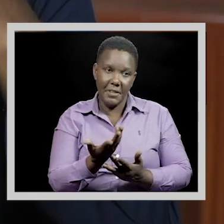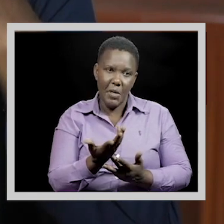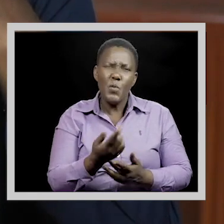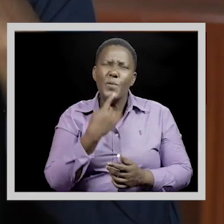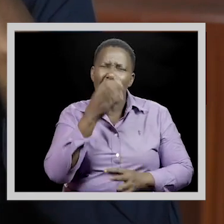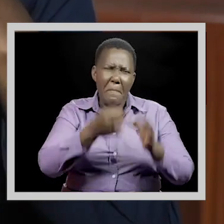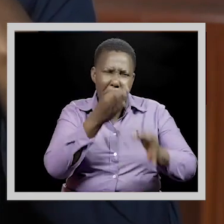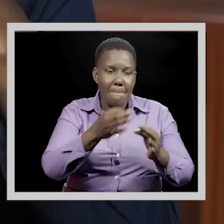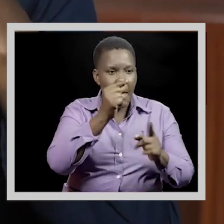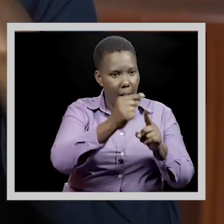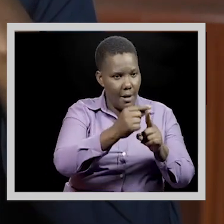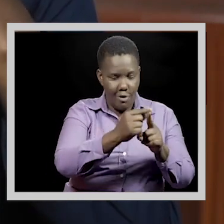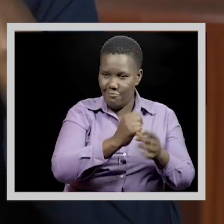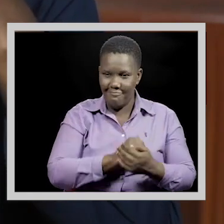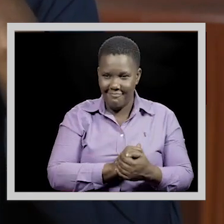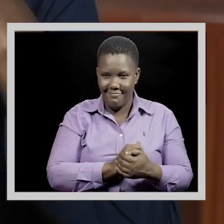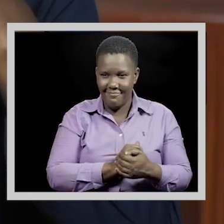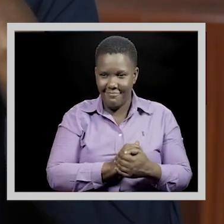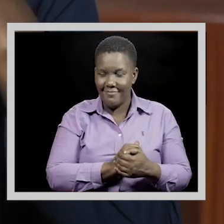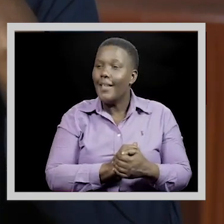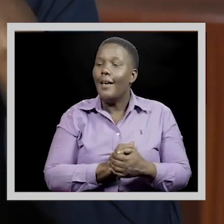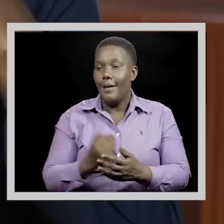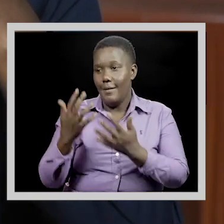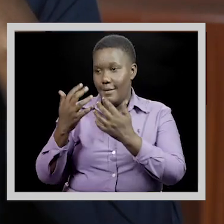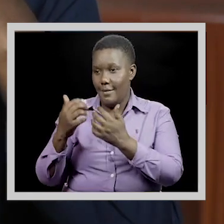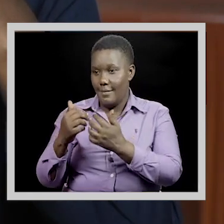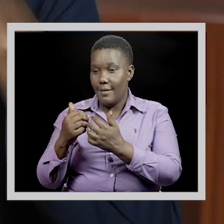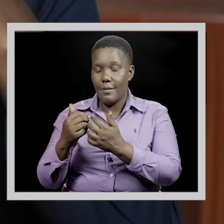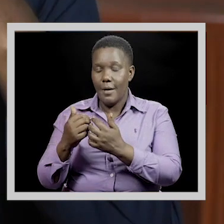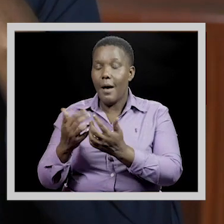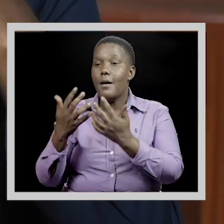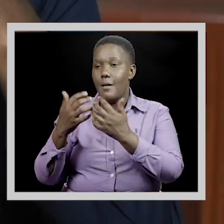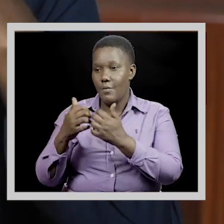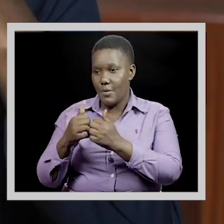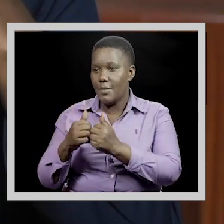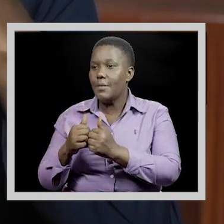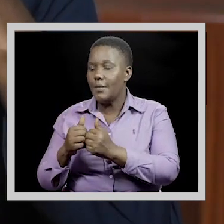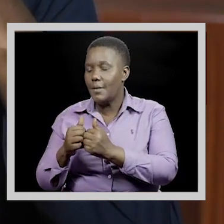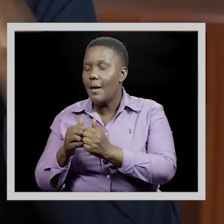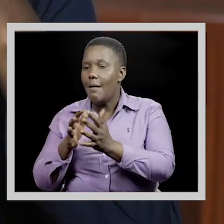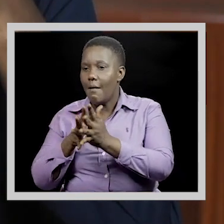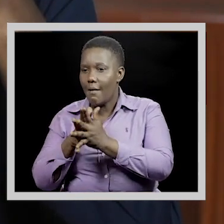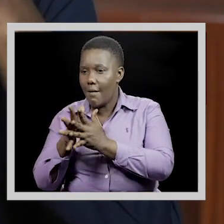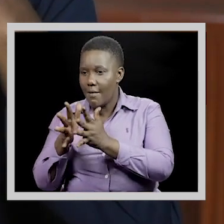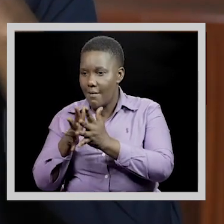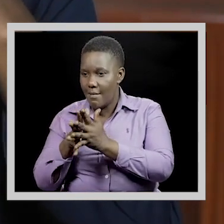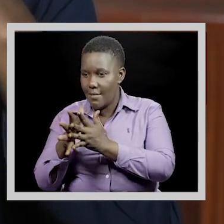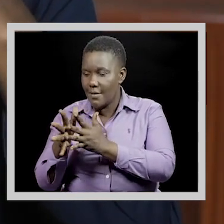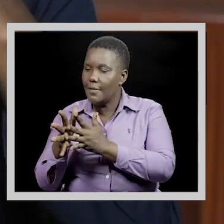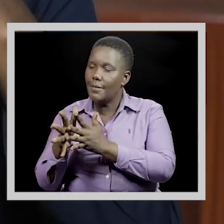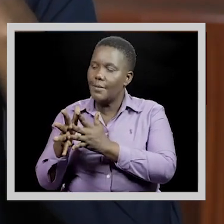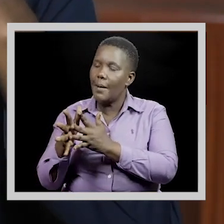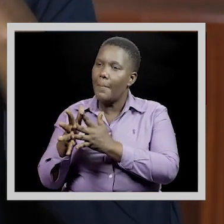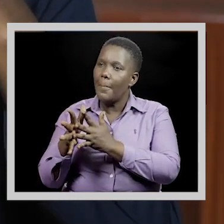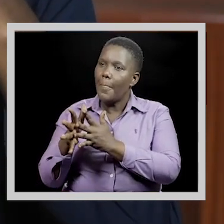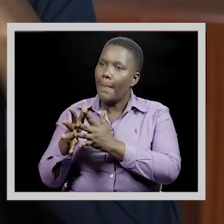instead of saying specifically the word, the sexual parts that were specifically used, we would want a child